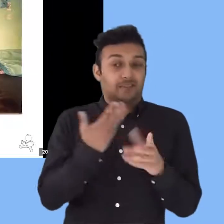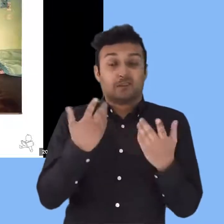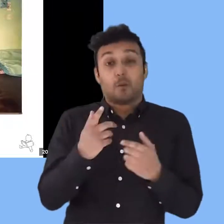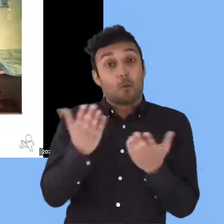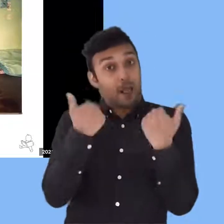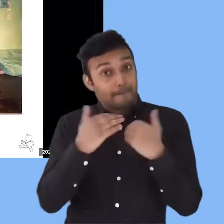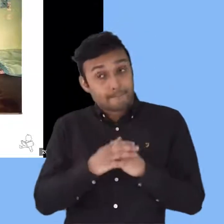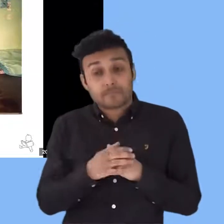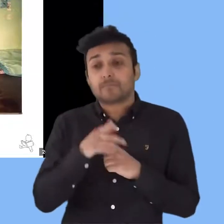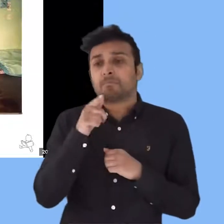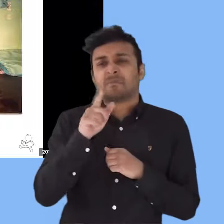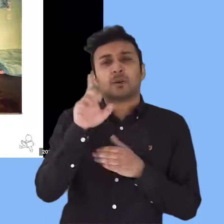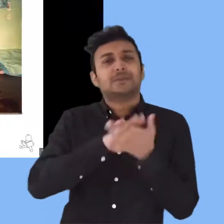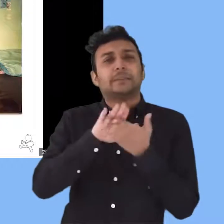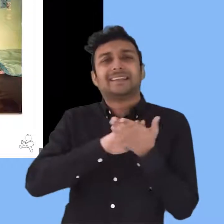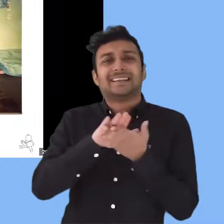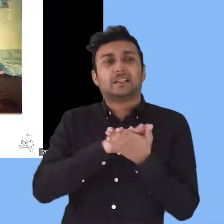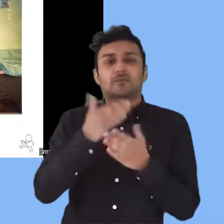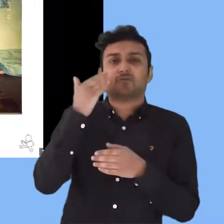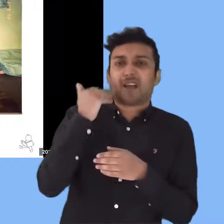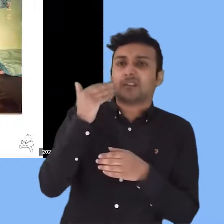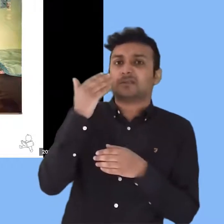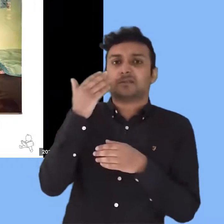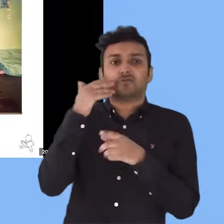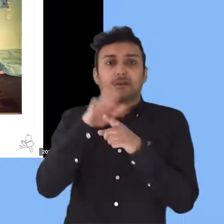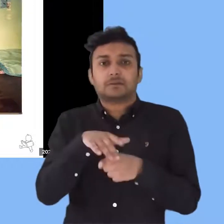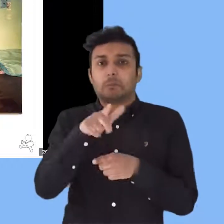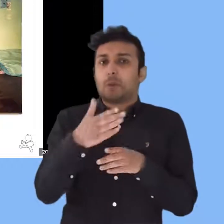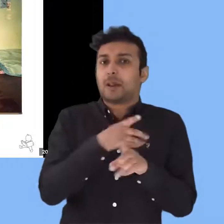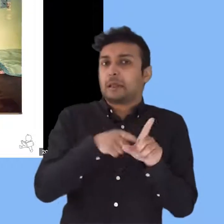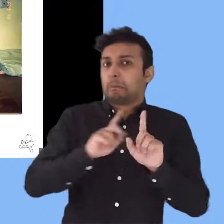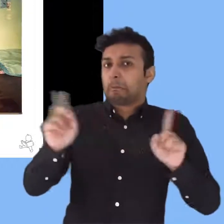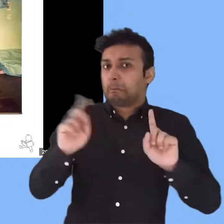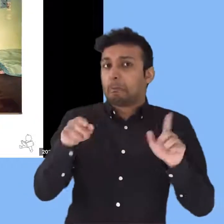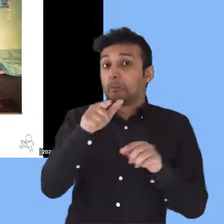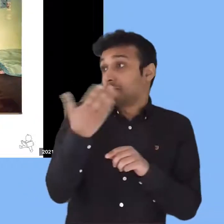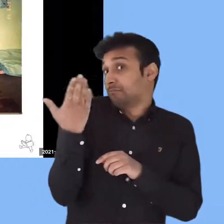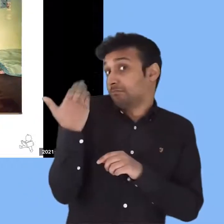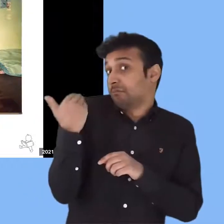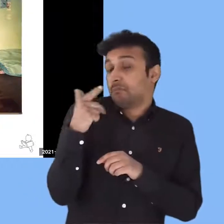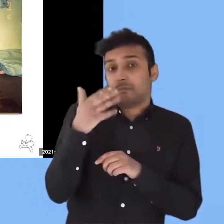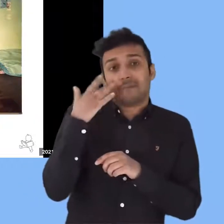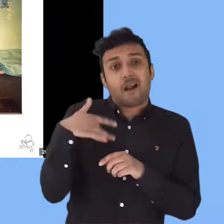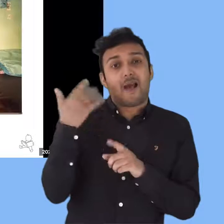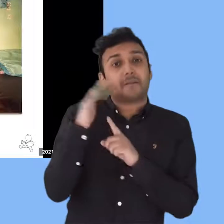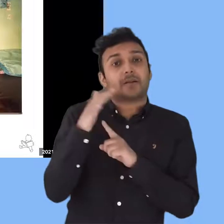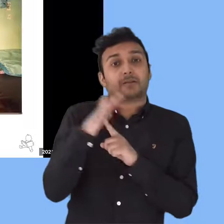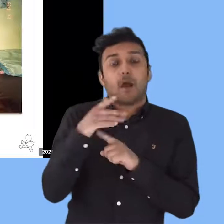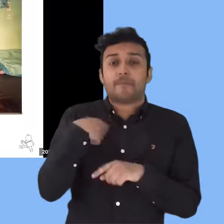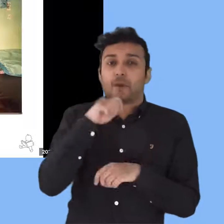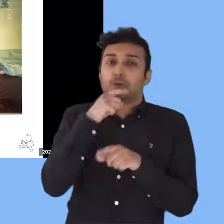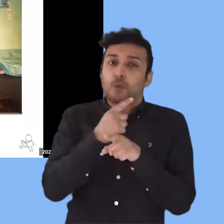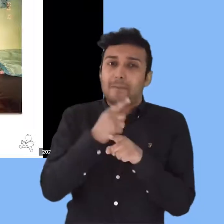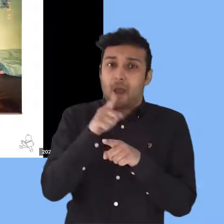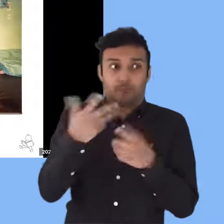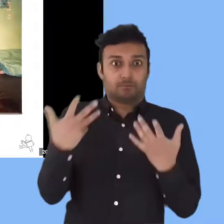and racism in the early years? Well, in light of the recent Black Lives Matter movement, I'm going to be addressing the contemporary climate